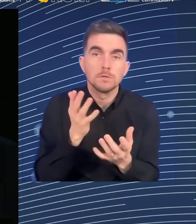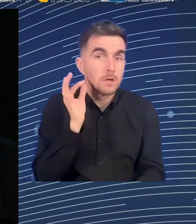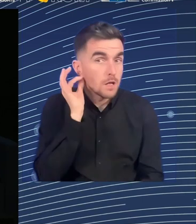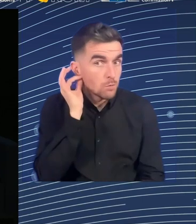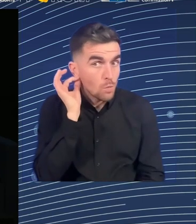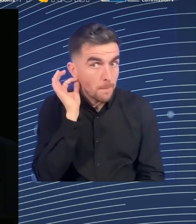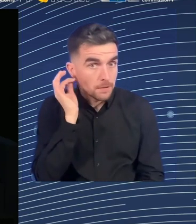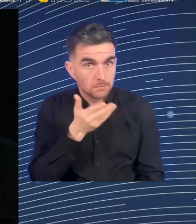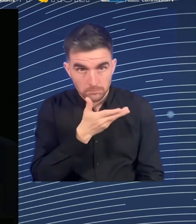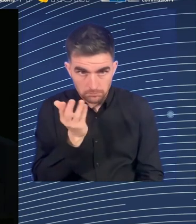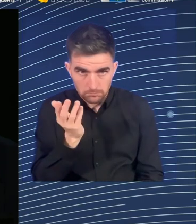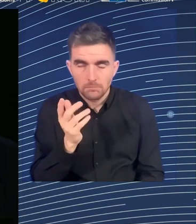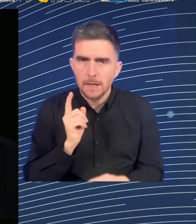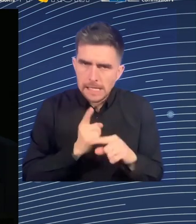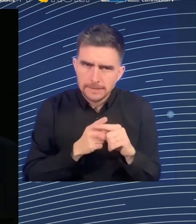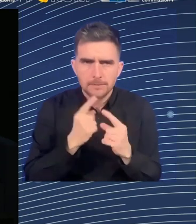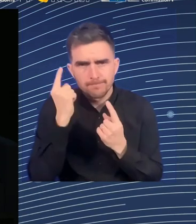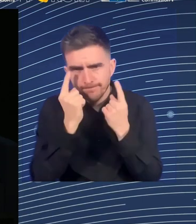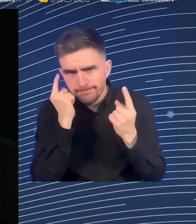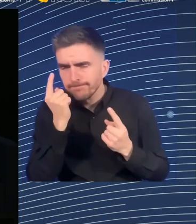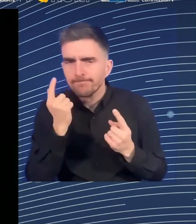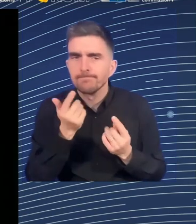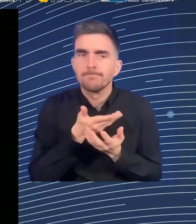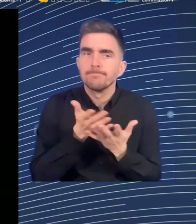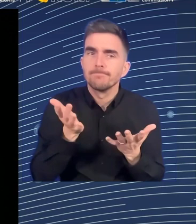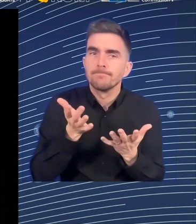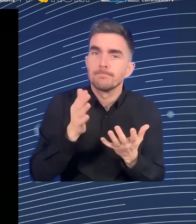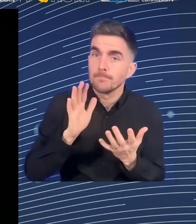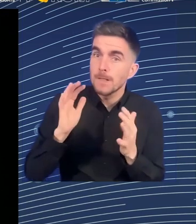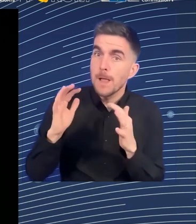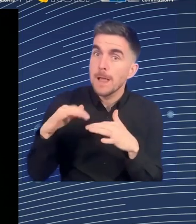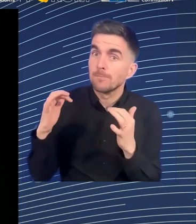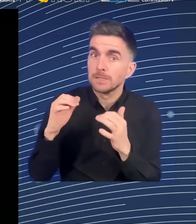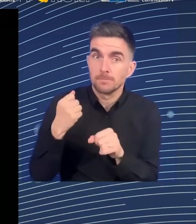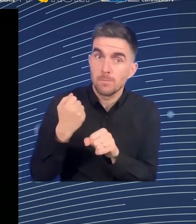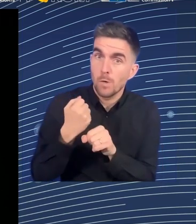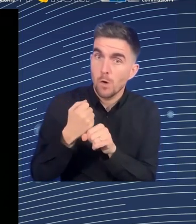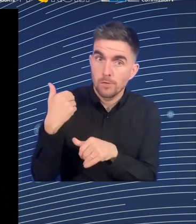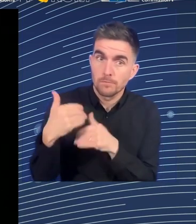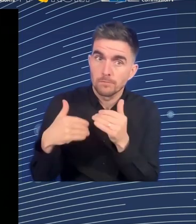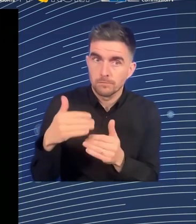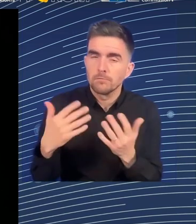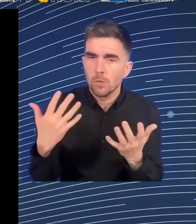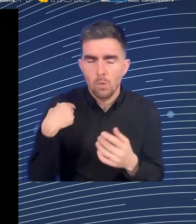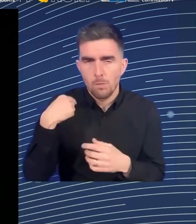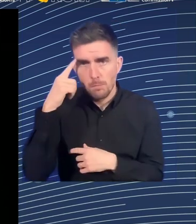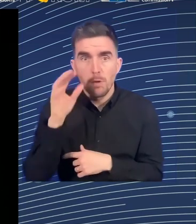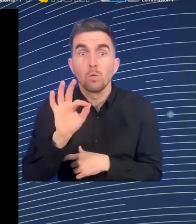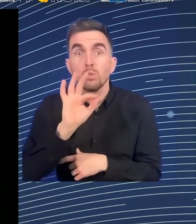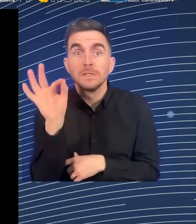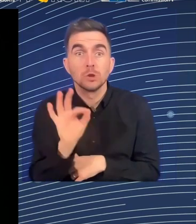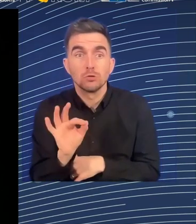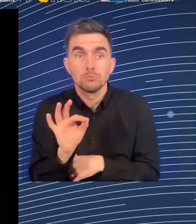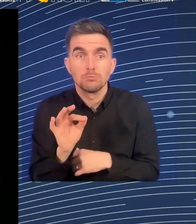But of course, it's a question whether it's sufficient and whether we'll see a more substantial change in this ICT